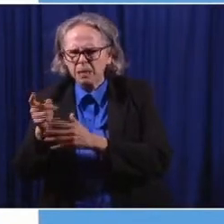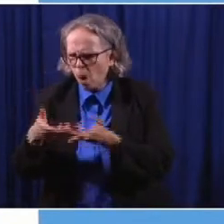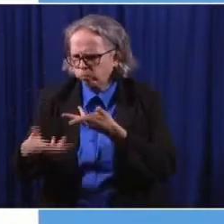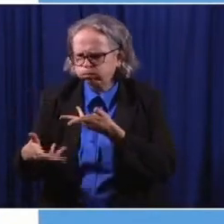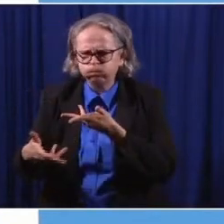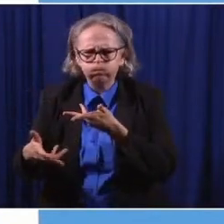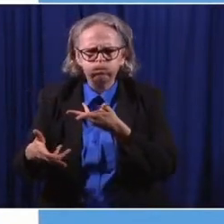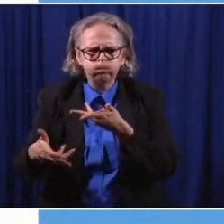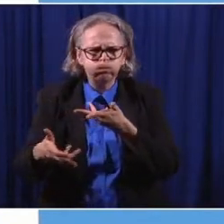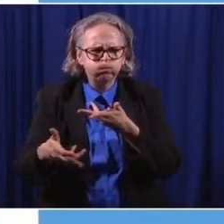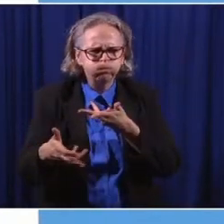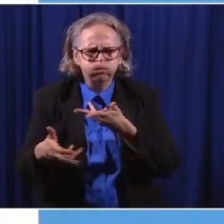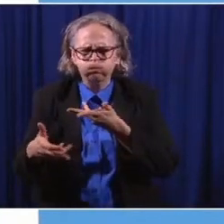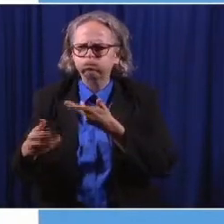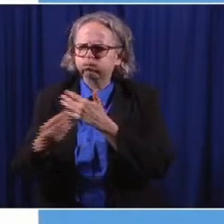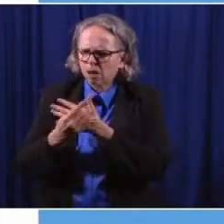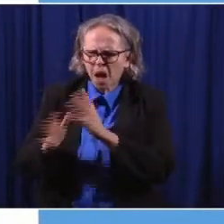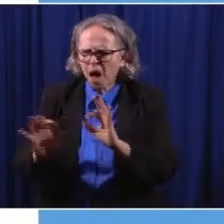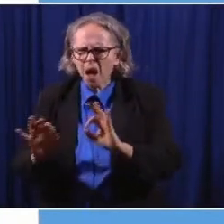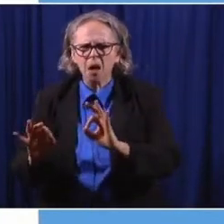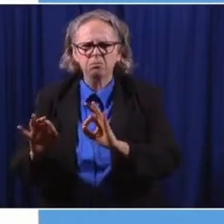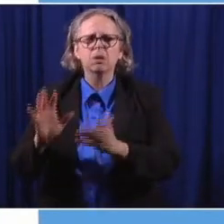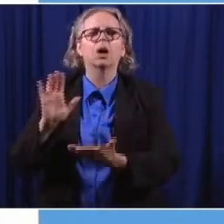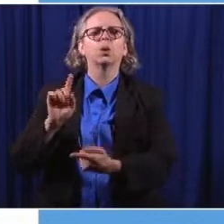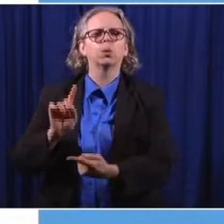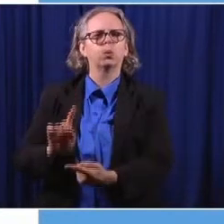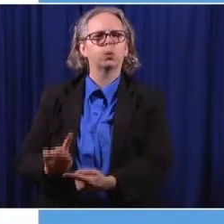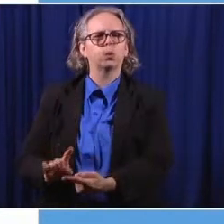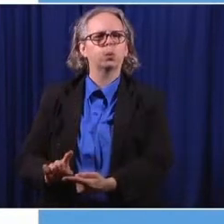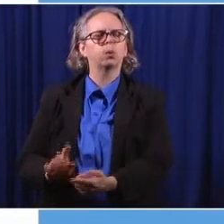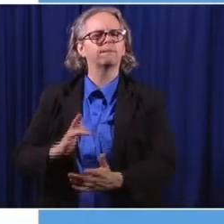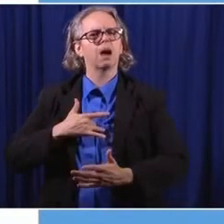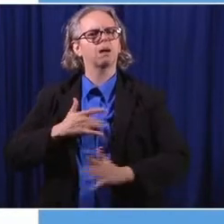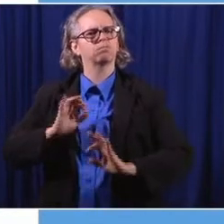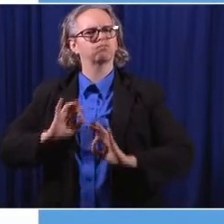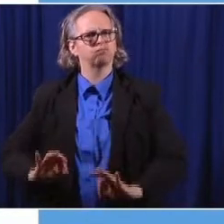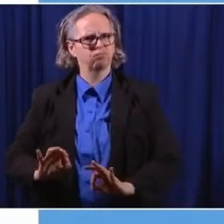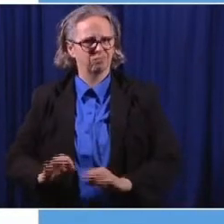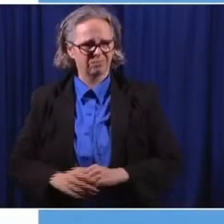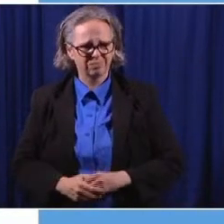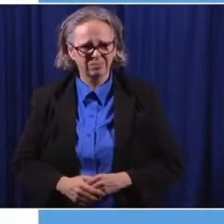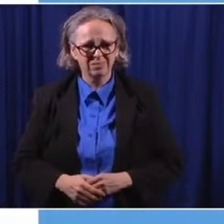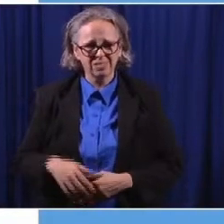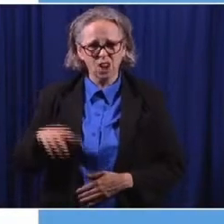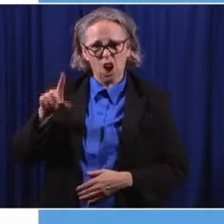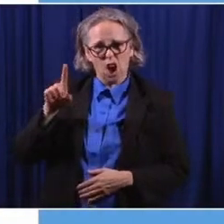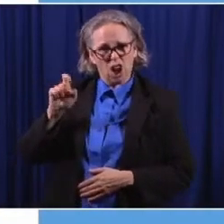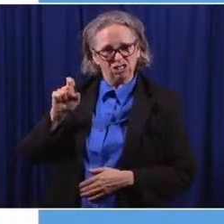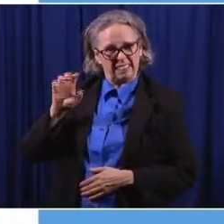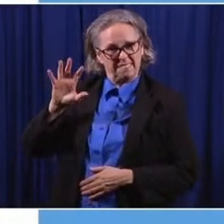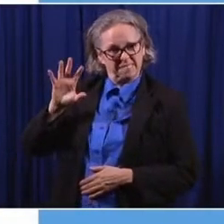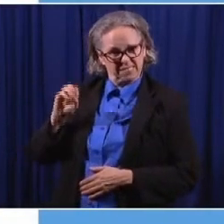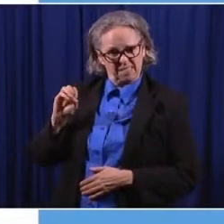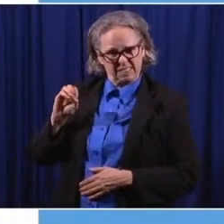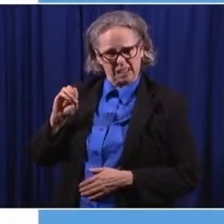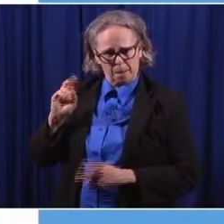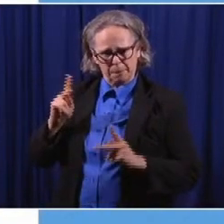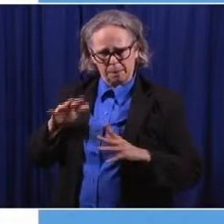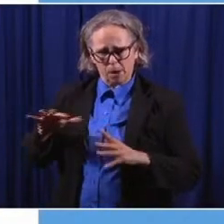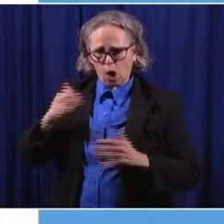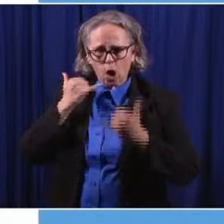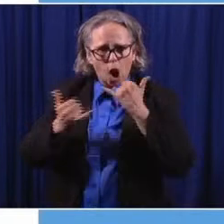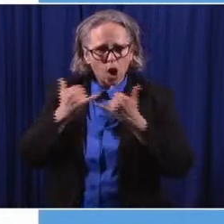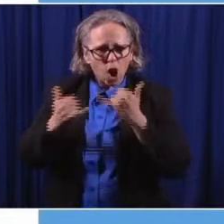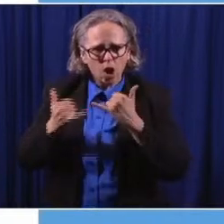opportunity to ease that emotional distress. And nearly 150 Ohioans use this line as a way to get connected